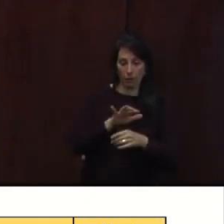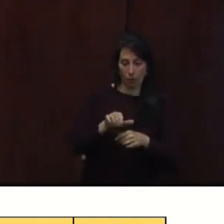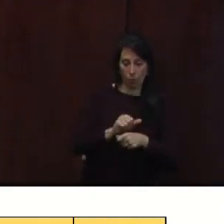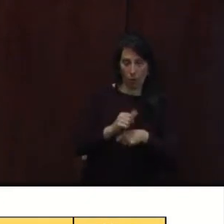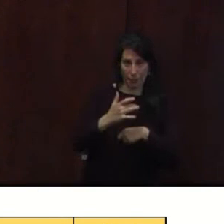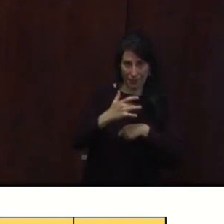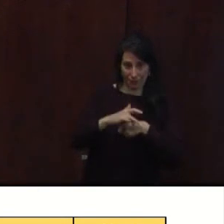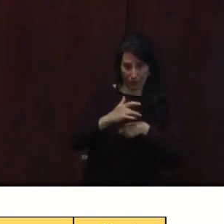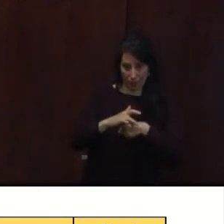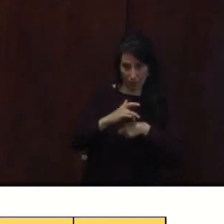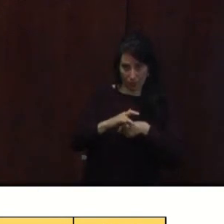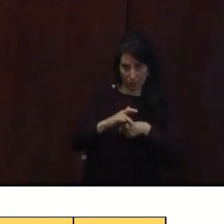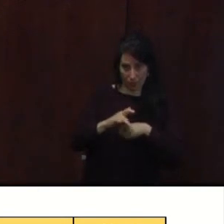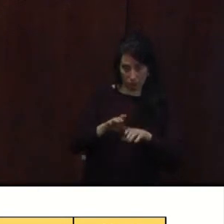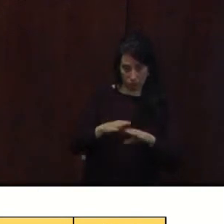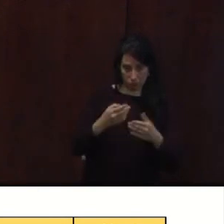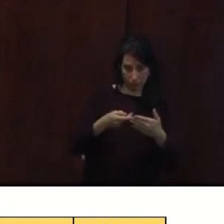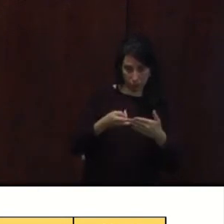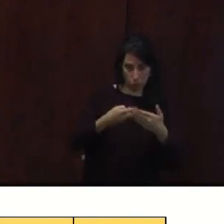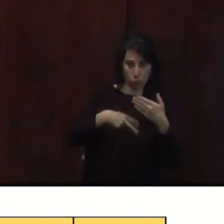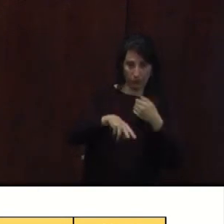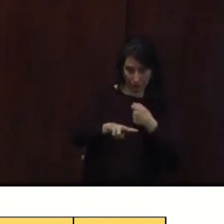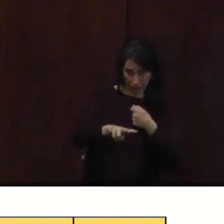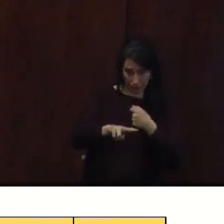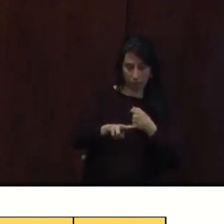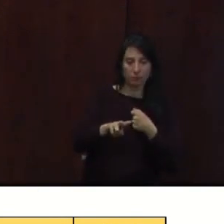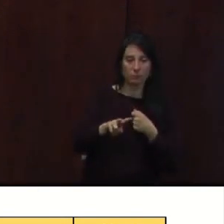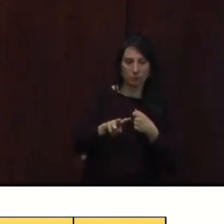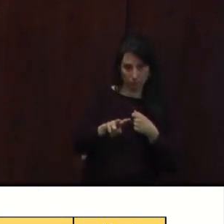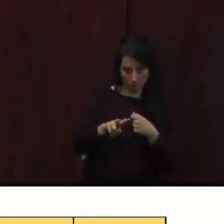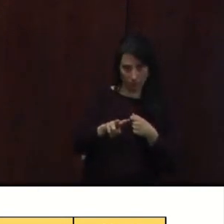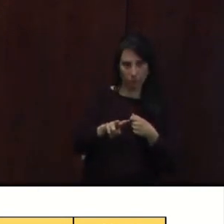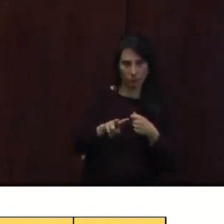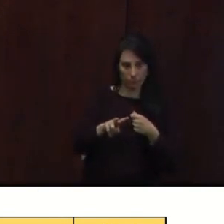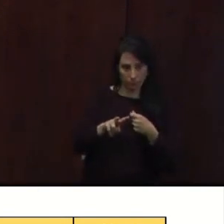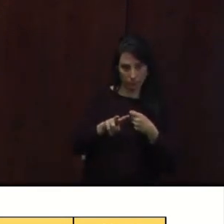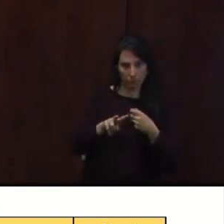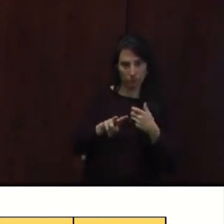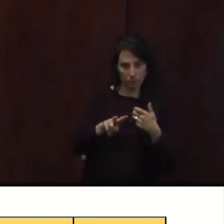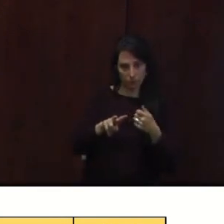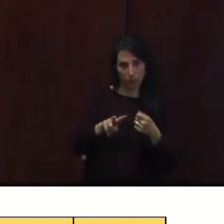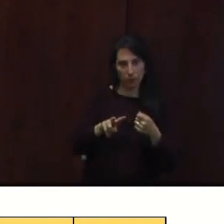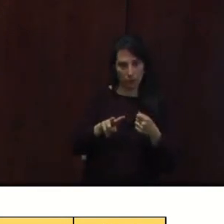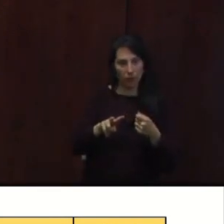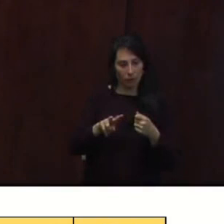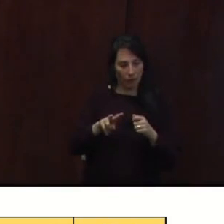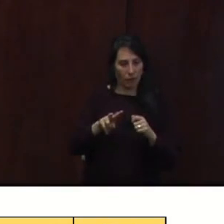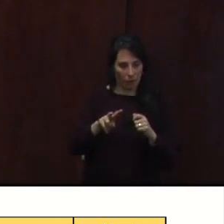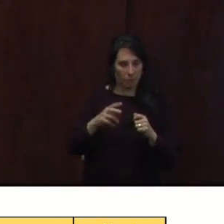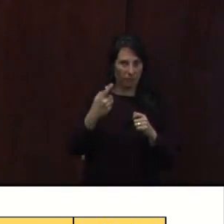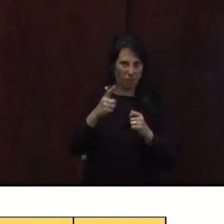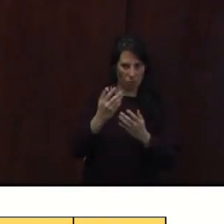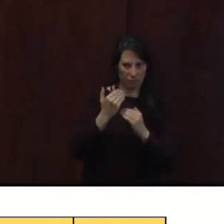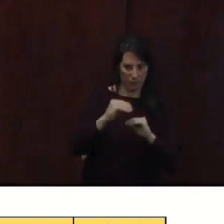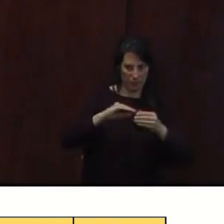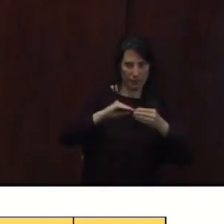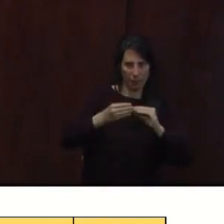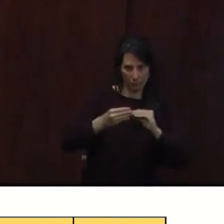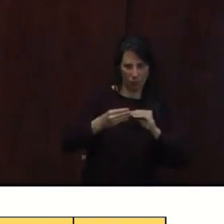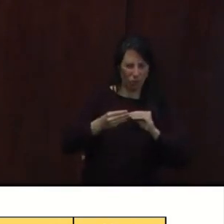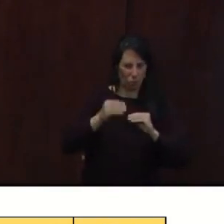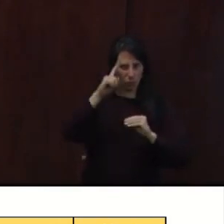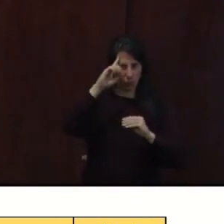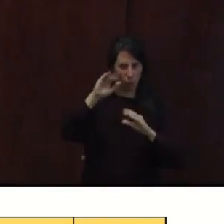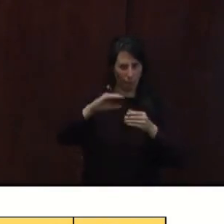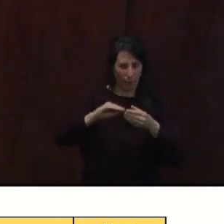of 500, and that will likely increase over time as our projections increase. And then as we receive notification of